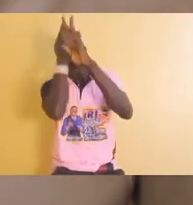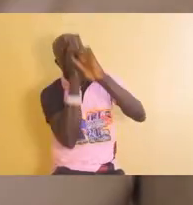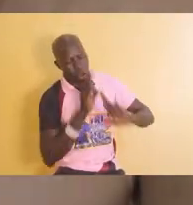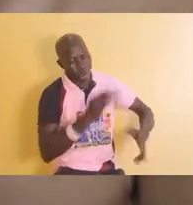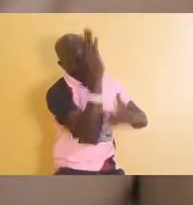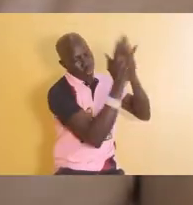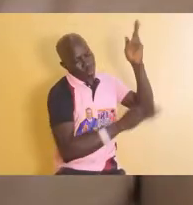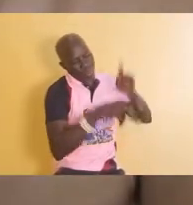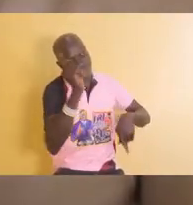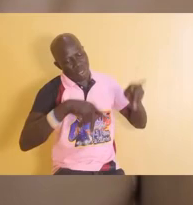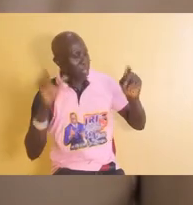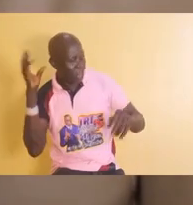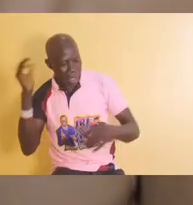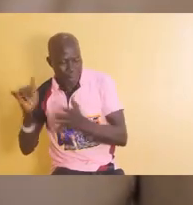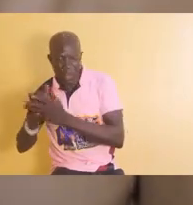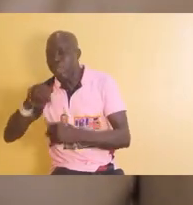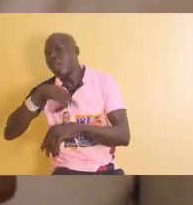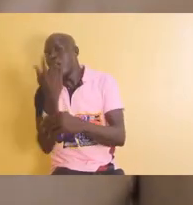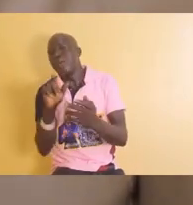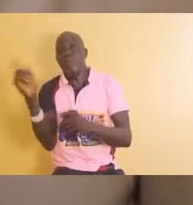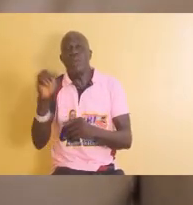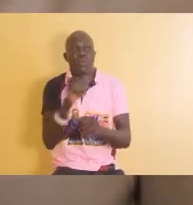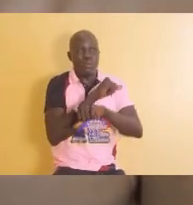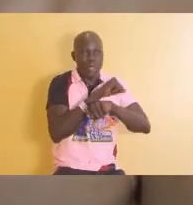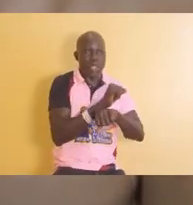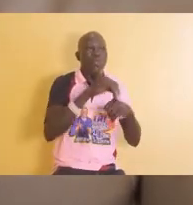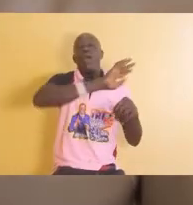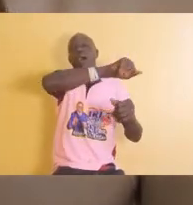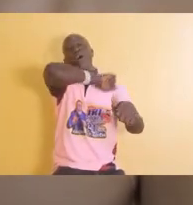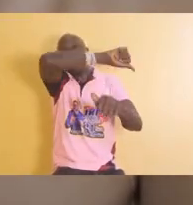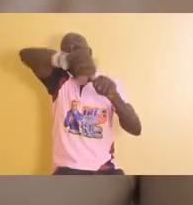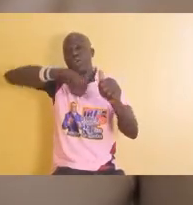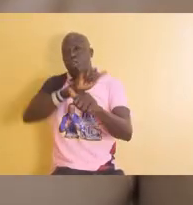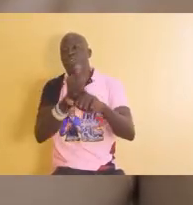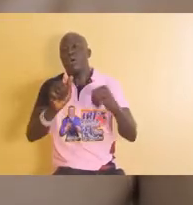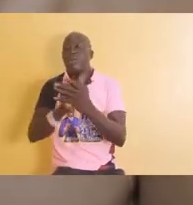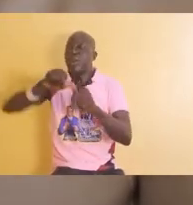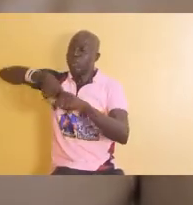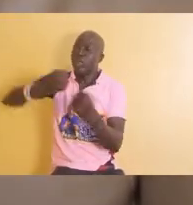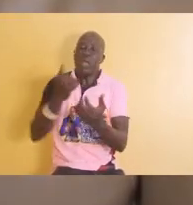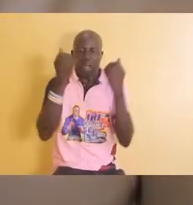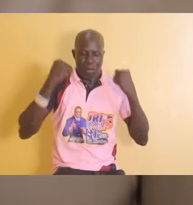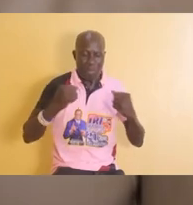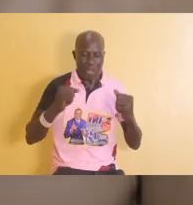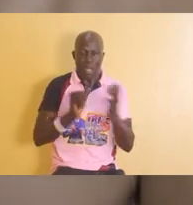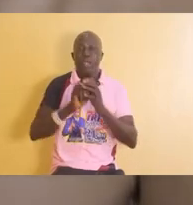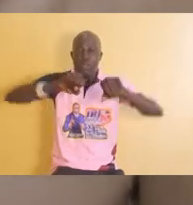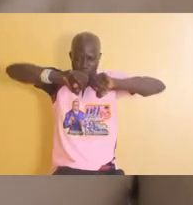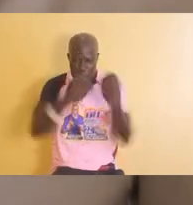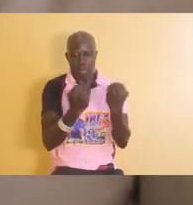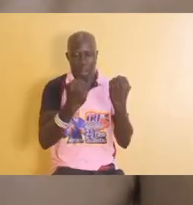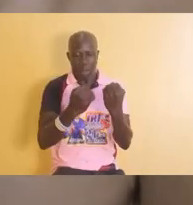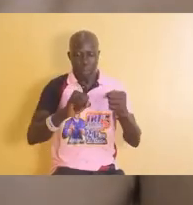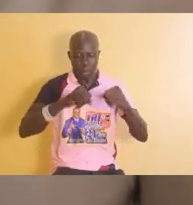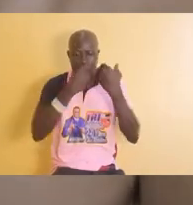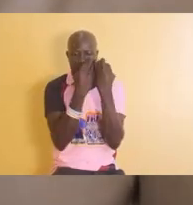de somebody is there in gbogbo ibi ti ati de o ase ororo yi ati agbara yi o ma tu o